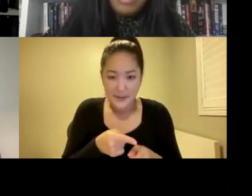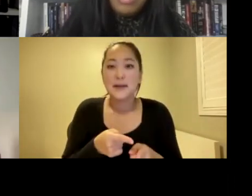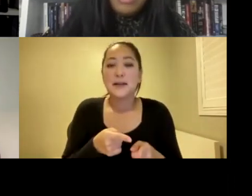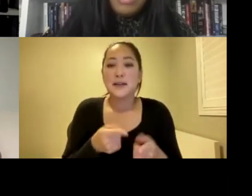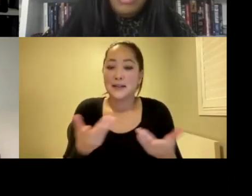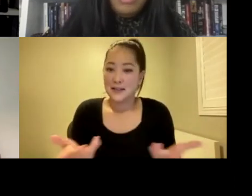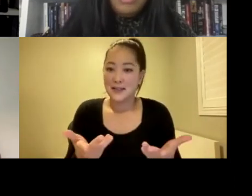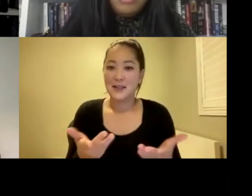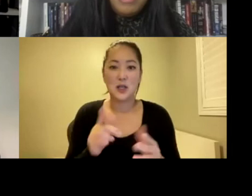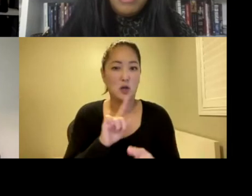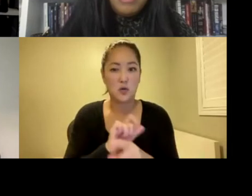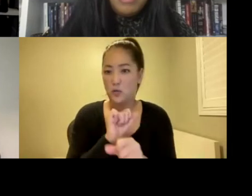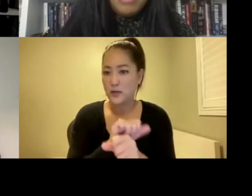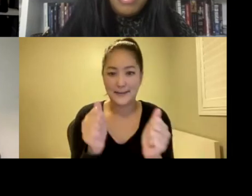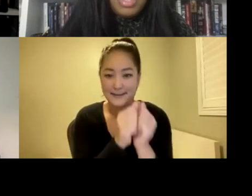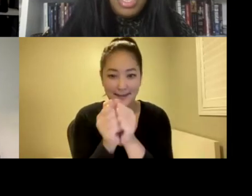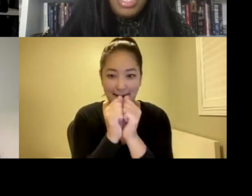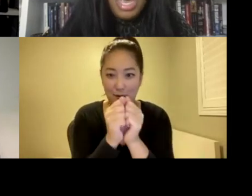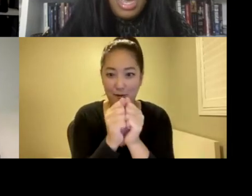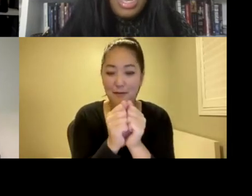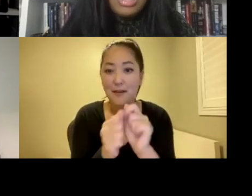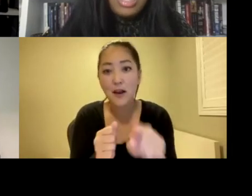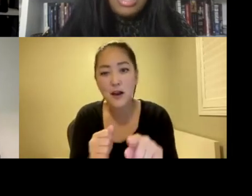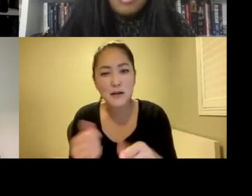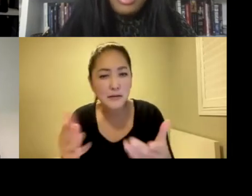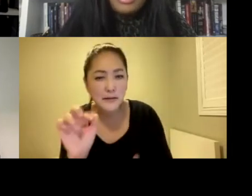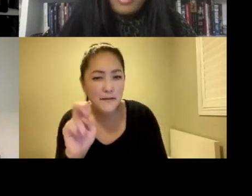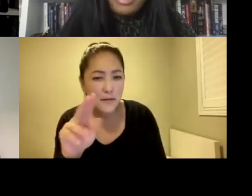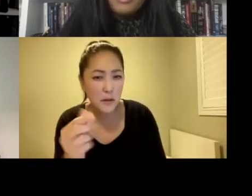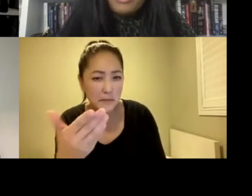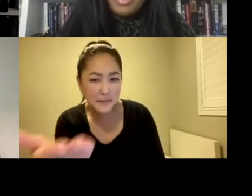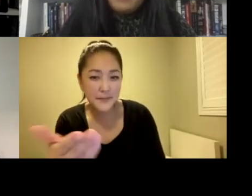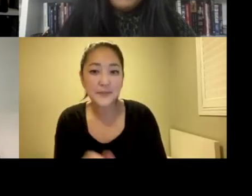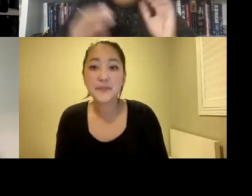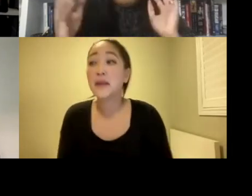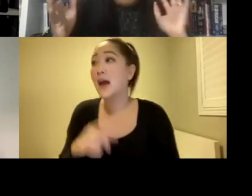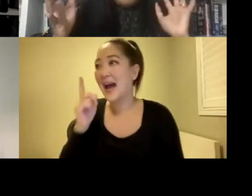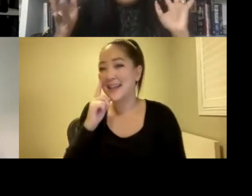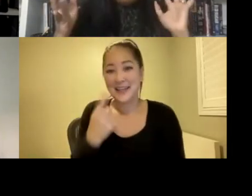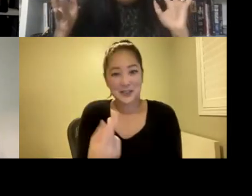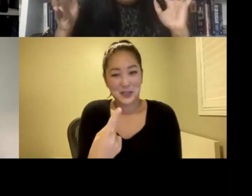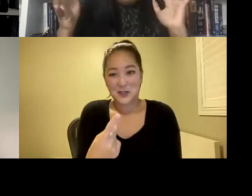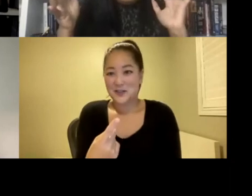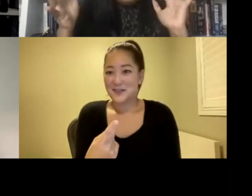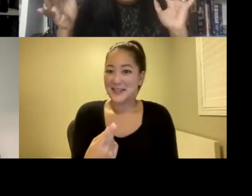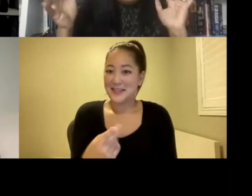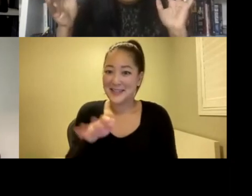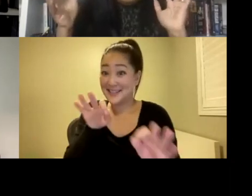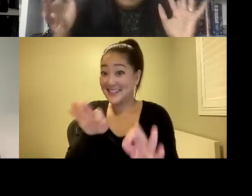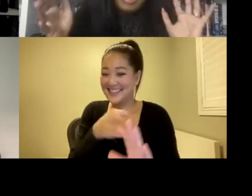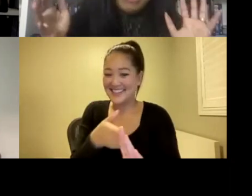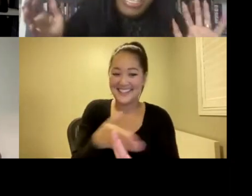too broadly about it. How would you describe it, Fiona? Yeah, I'd say the same thing. Like right now we're in that beautiful phase,